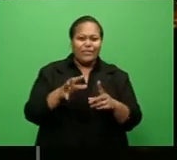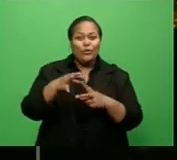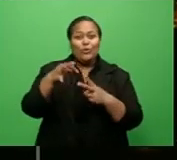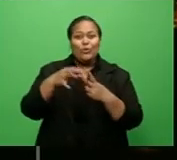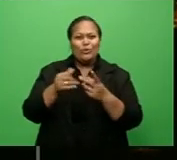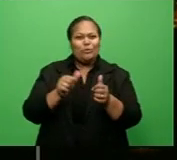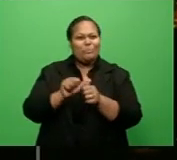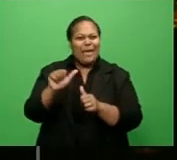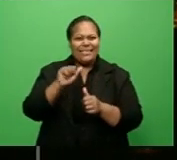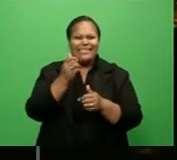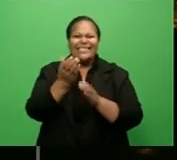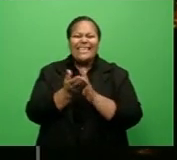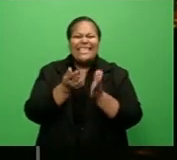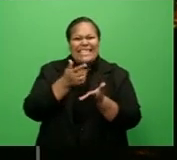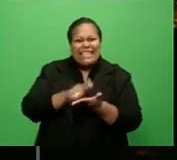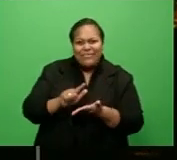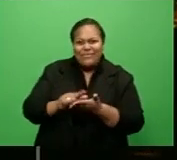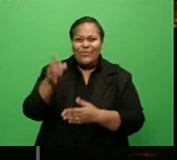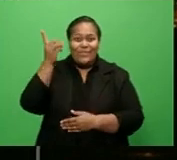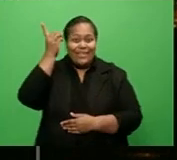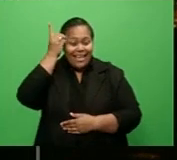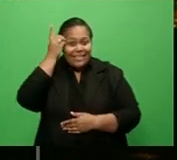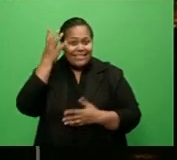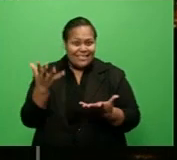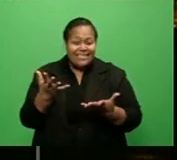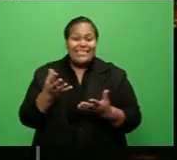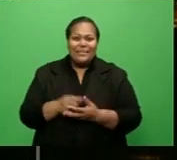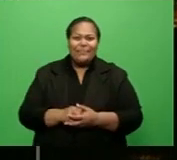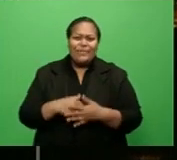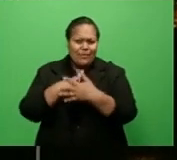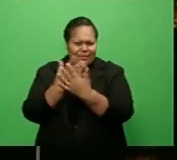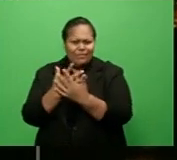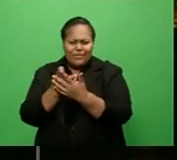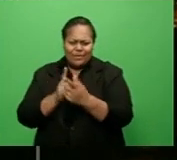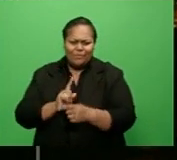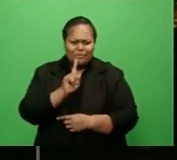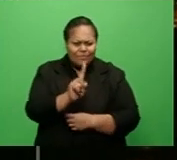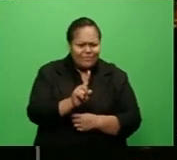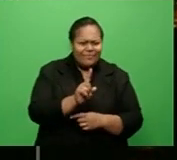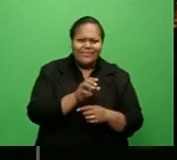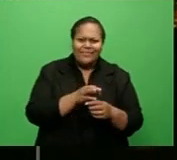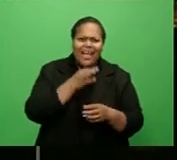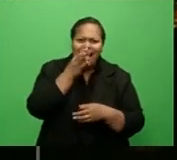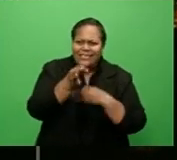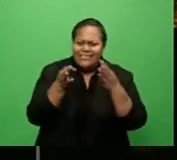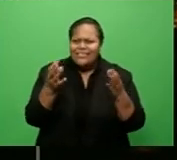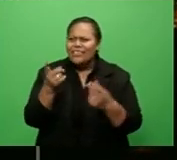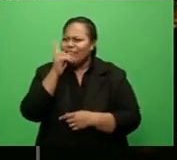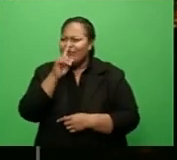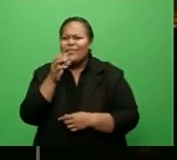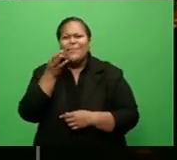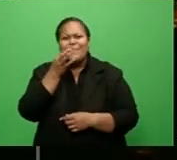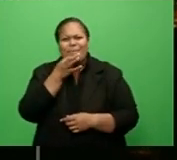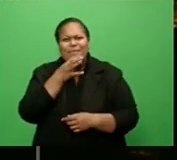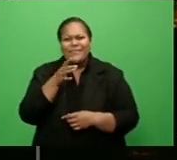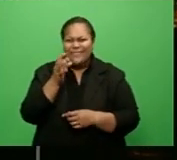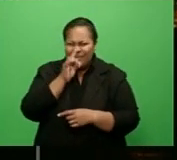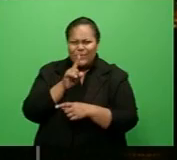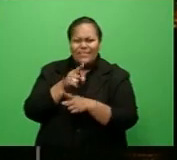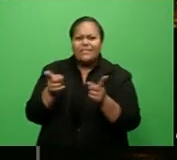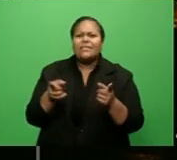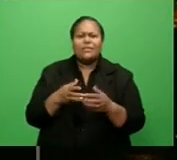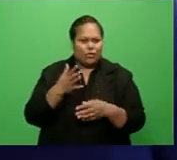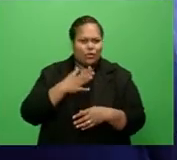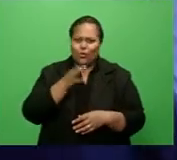caught up with a few consumers who, although are going through some difficult times, are not hesitating to make tomorrow a special